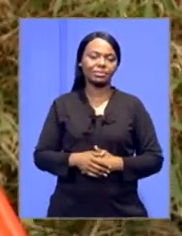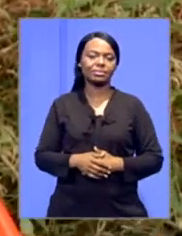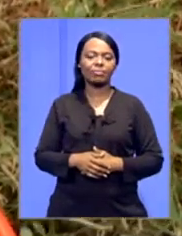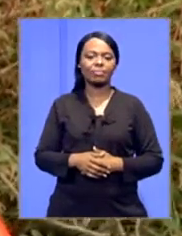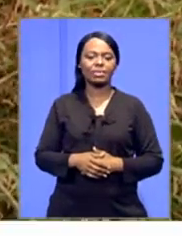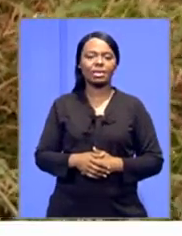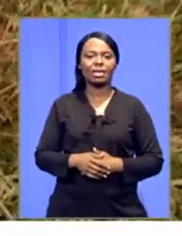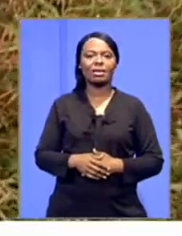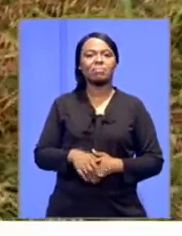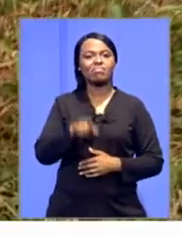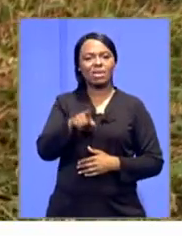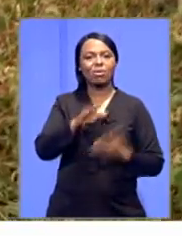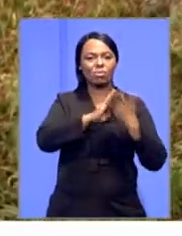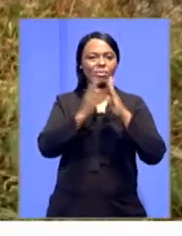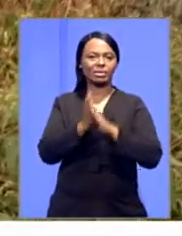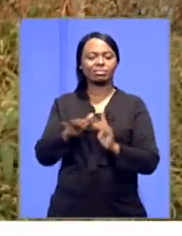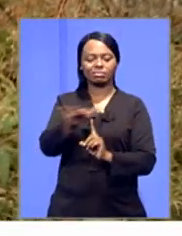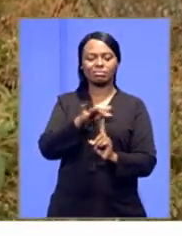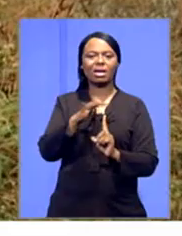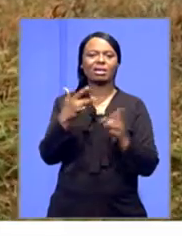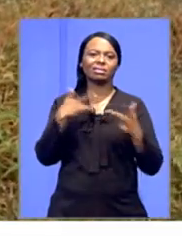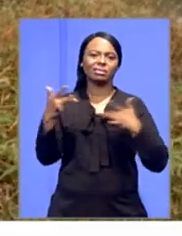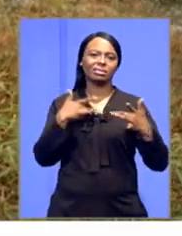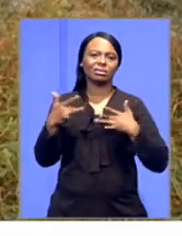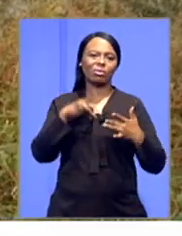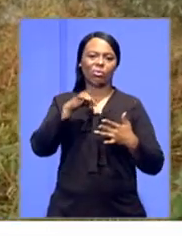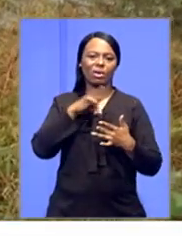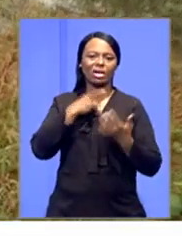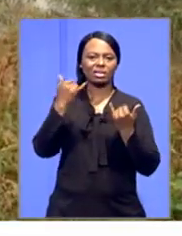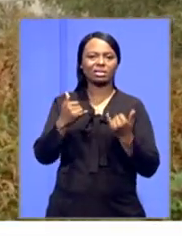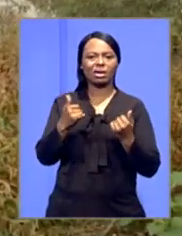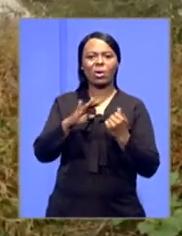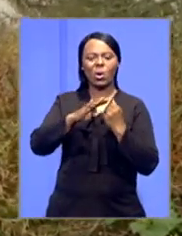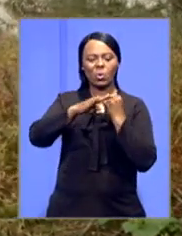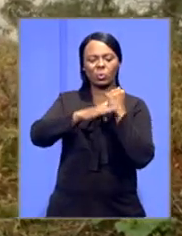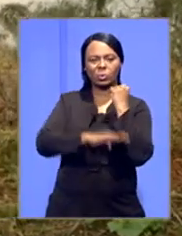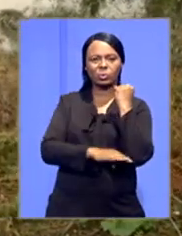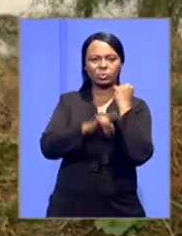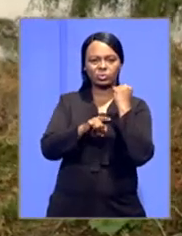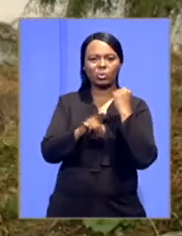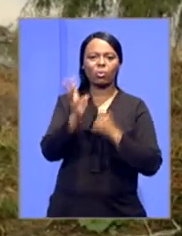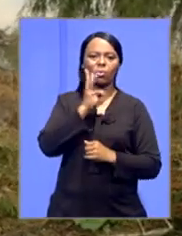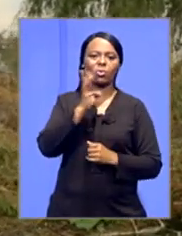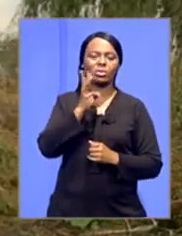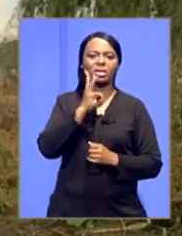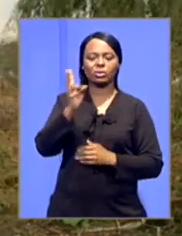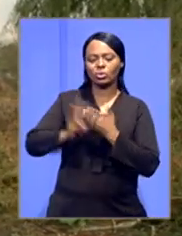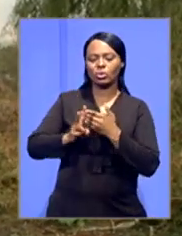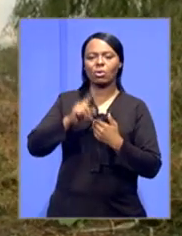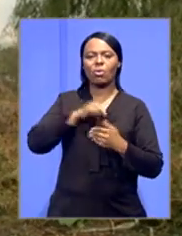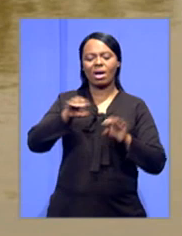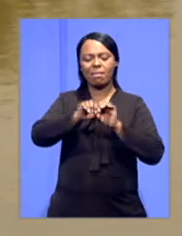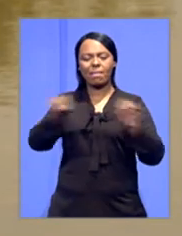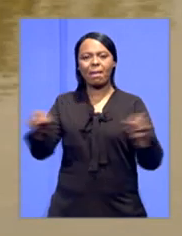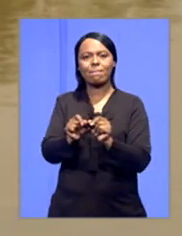Baagi ba Frankfurt ba ntse ba ngongorega ka boleng jo bo kwa tlase ba metsi mo sebakeng sa dibeke di le pedi. Se ke morago ga go thubega ga peipi